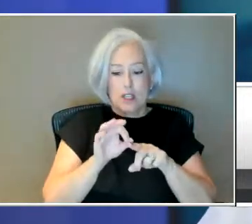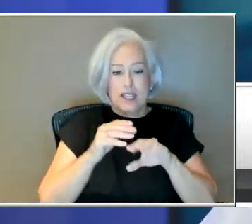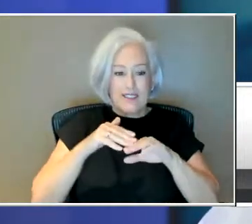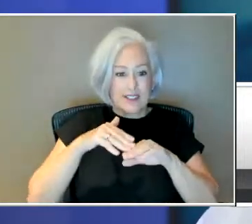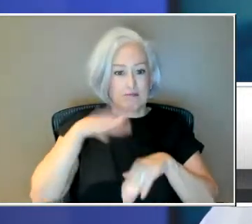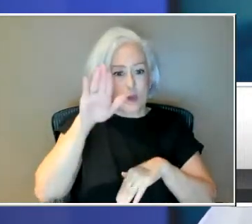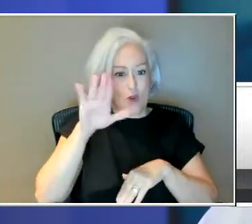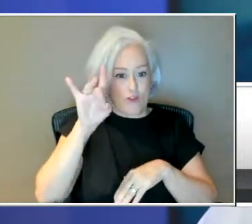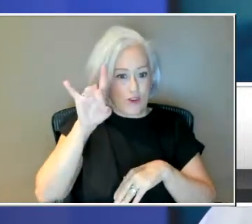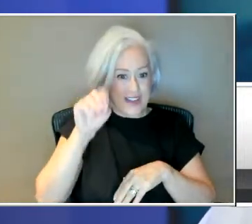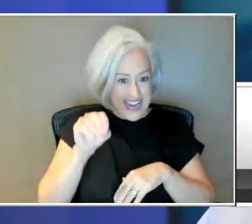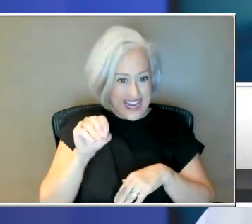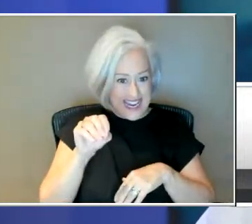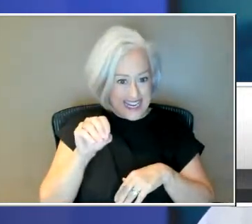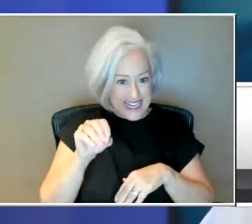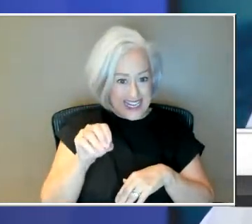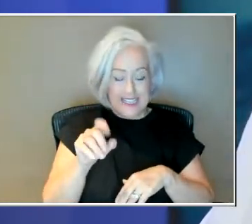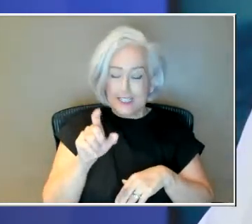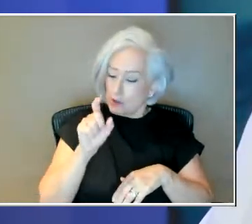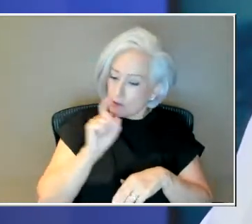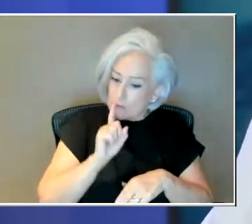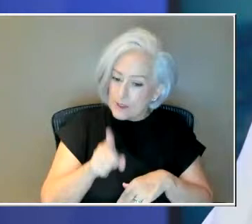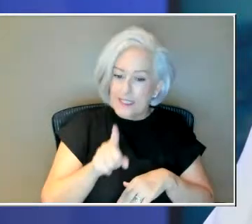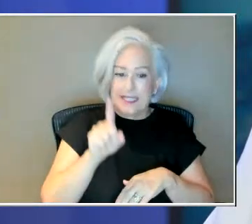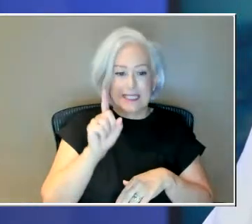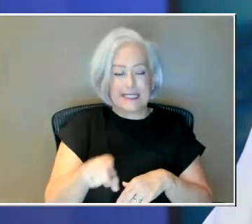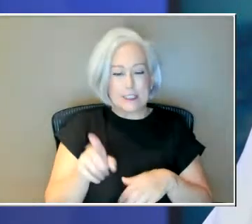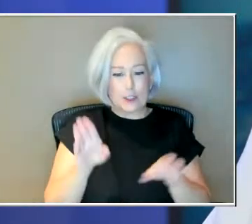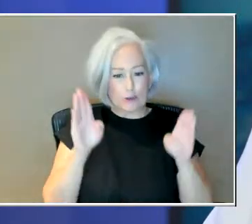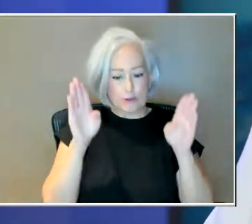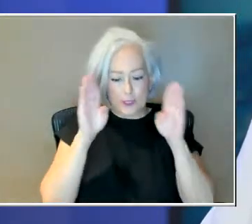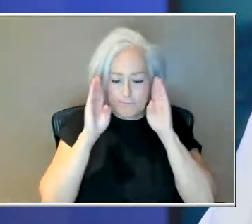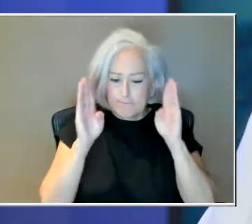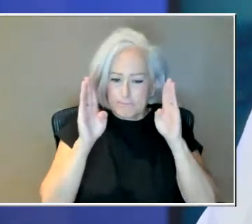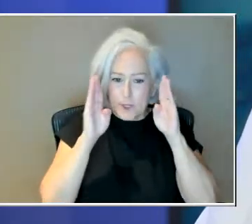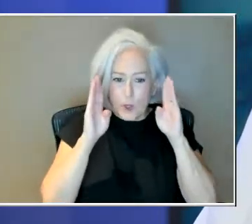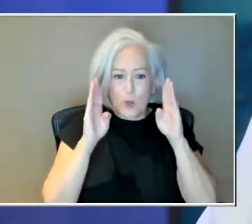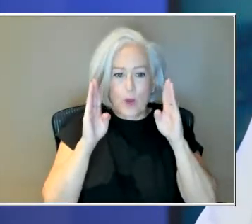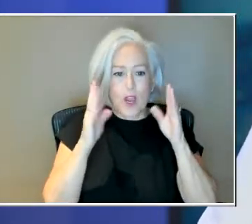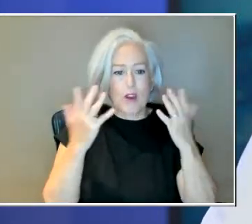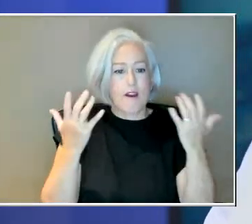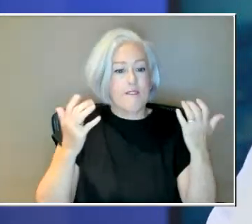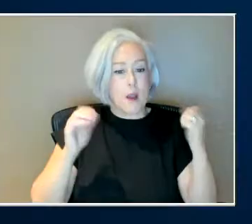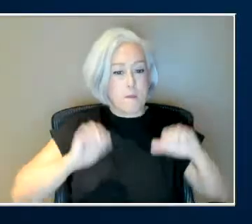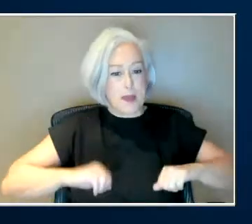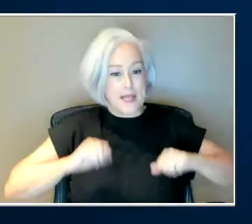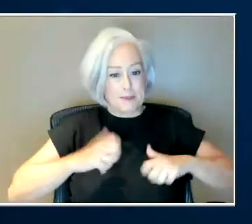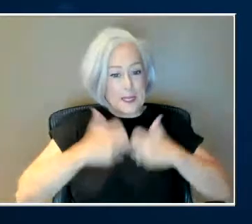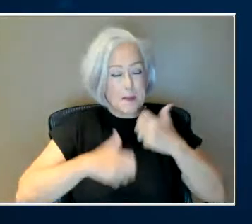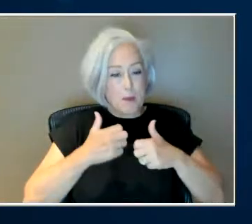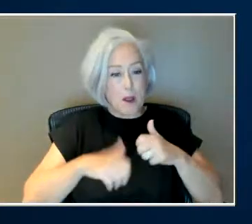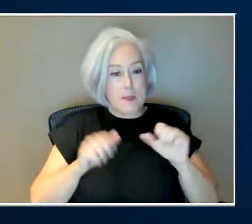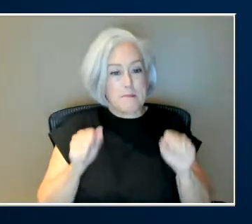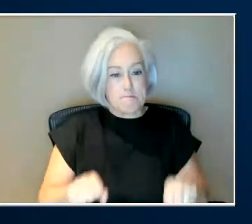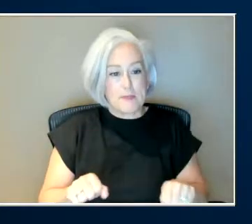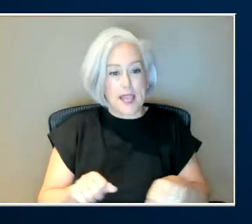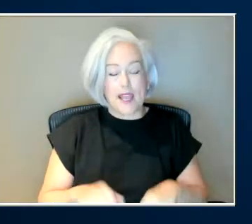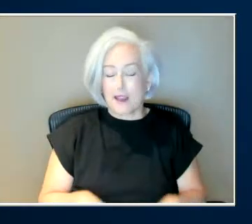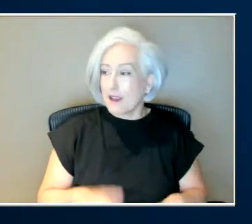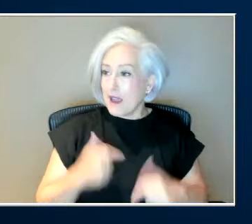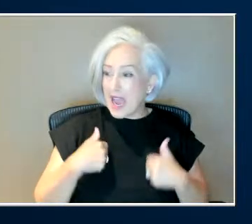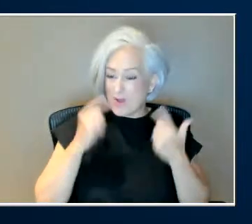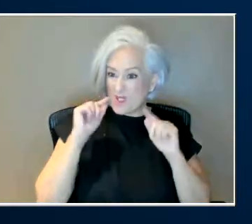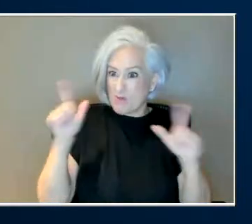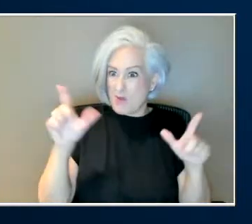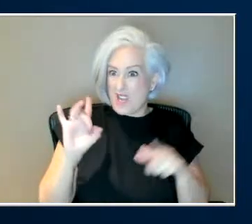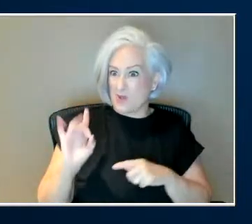really a time that we need to just really have that awareness of the possibility of a problem. Yeah, I was surprised at that 83-degree temperature. We think getting in those